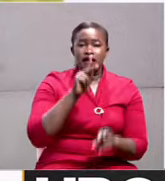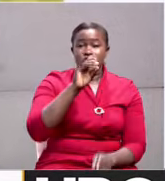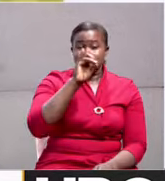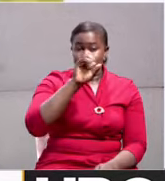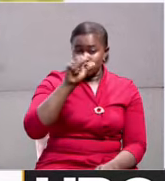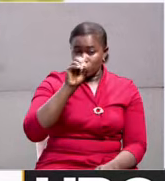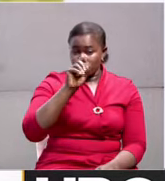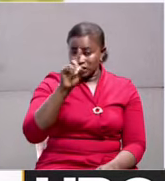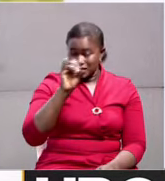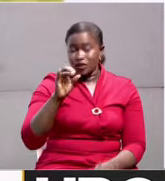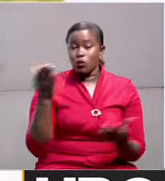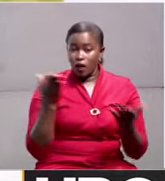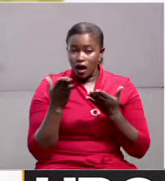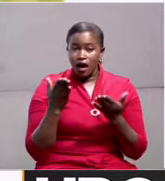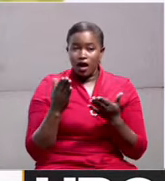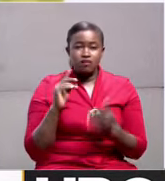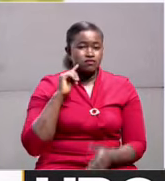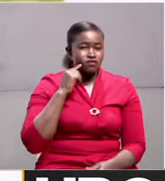Gomba,